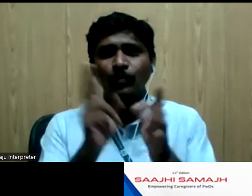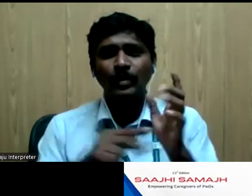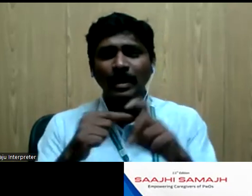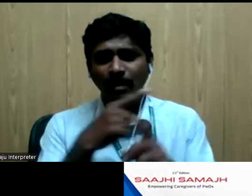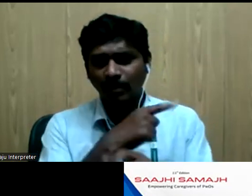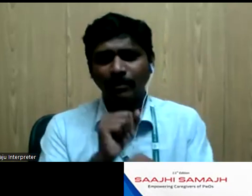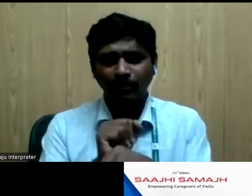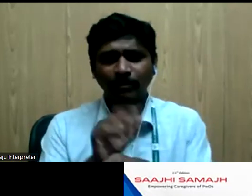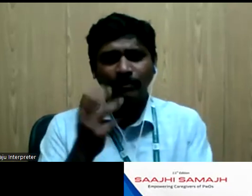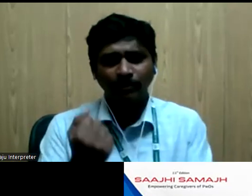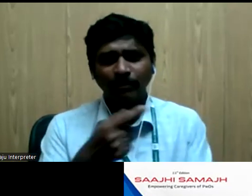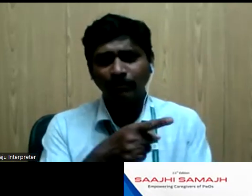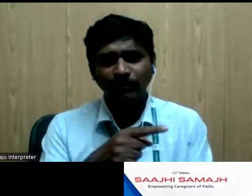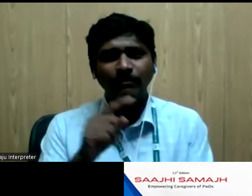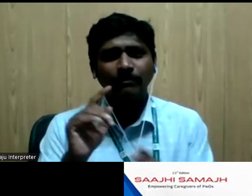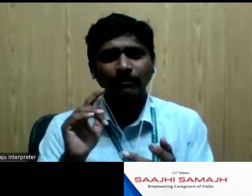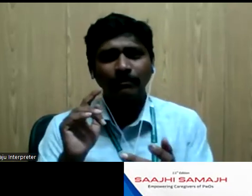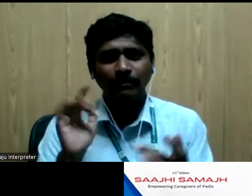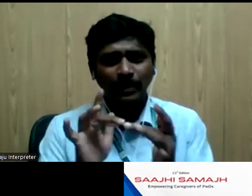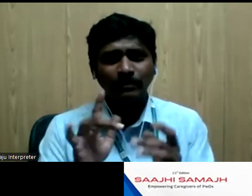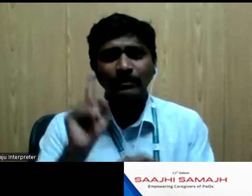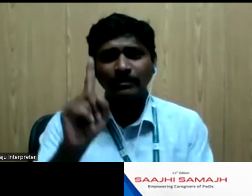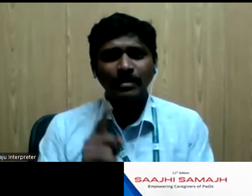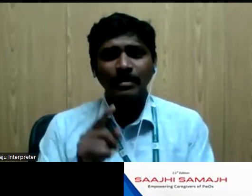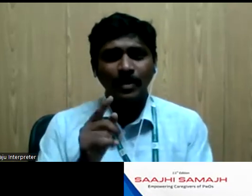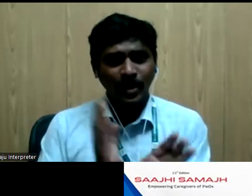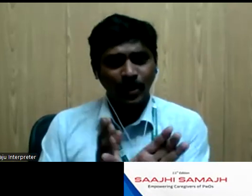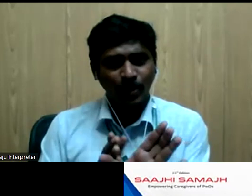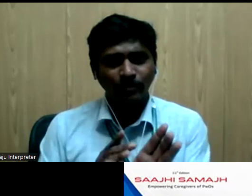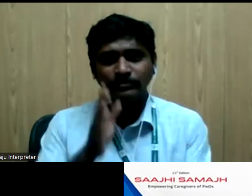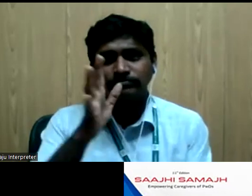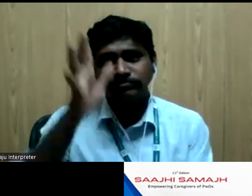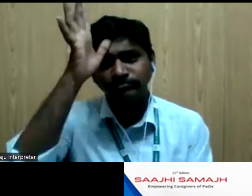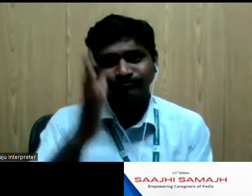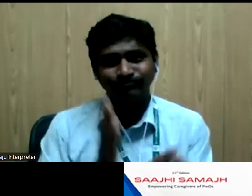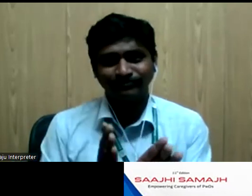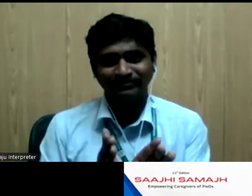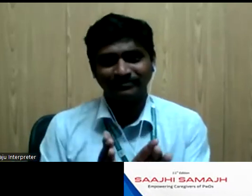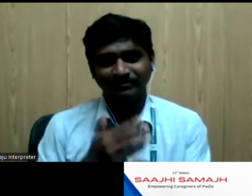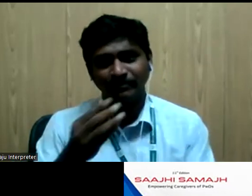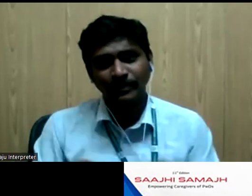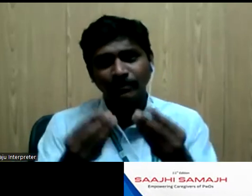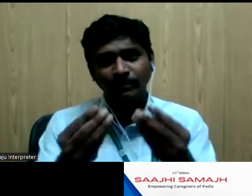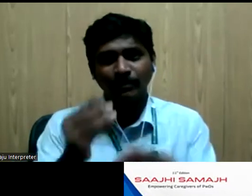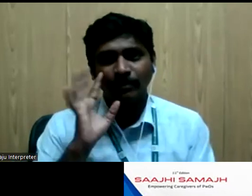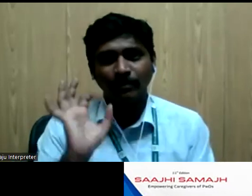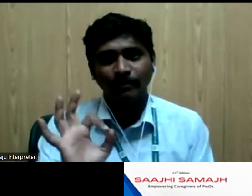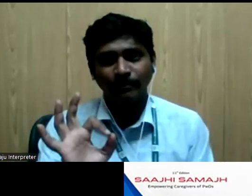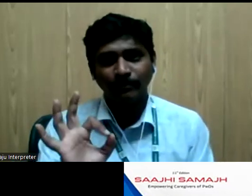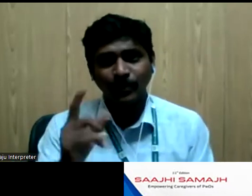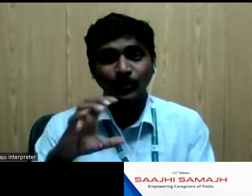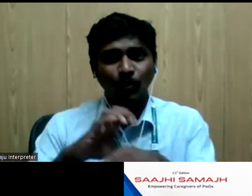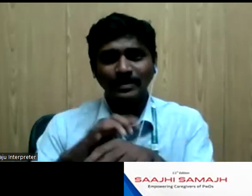those parents are connected with me. So counseling, the peer counseling with the special needs parent to special needs parent is more important rather than,